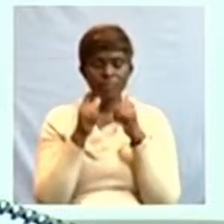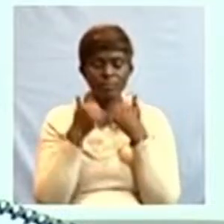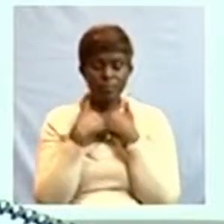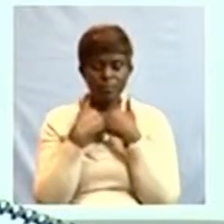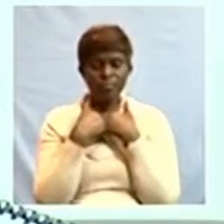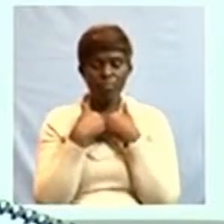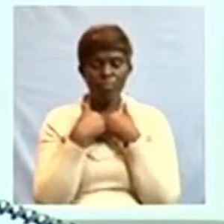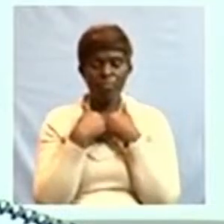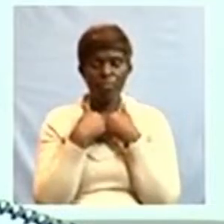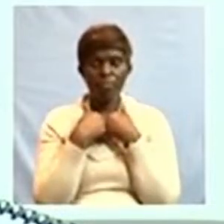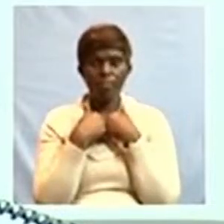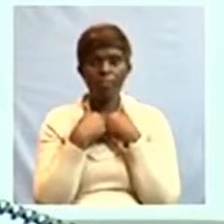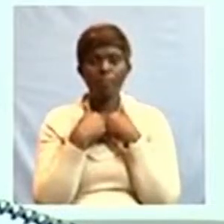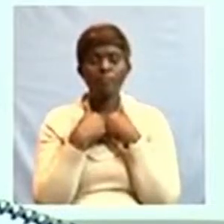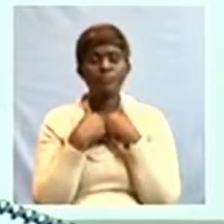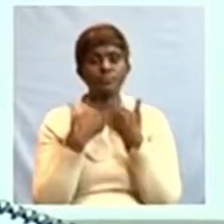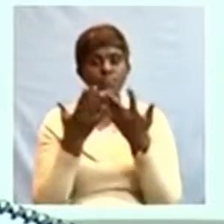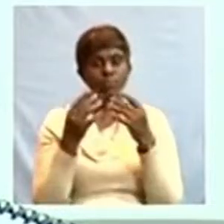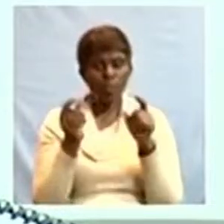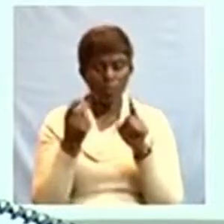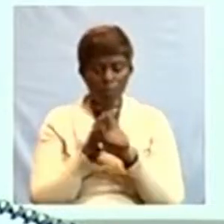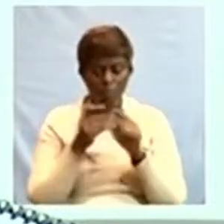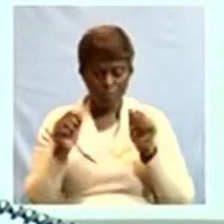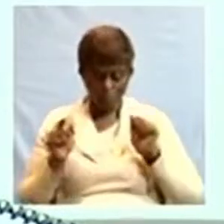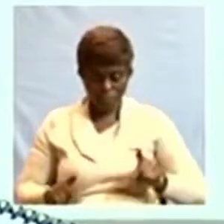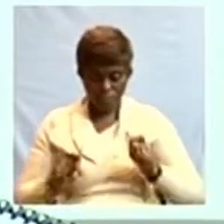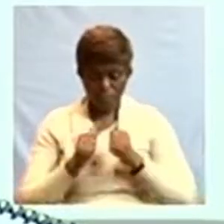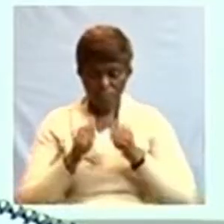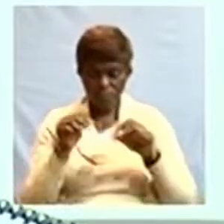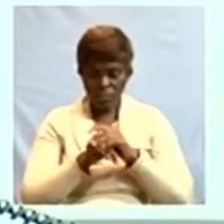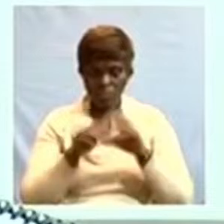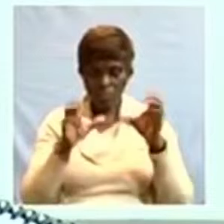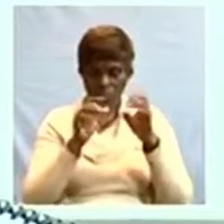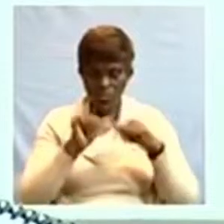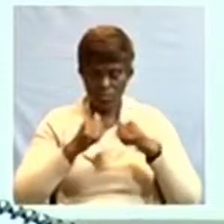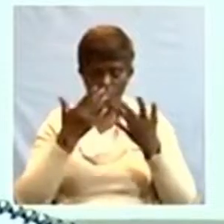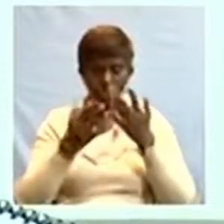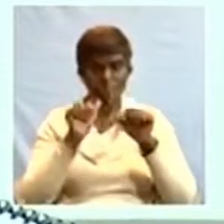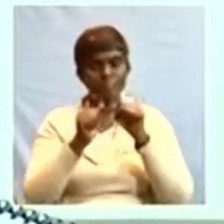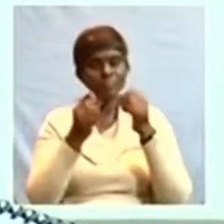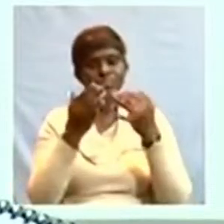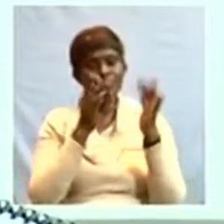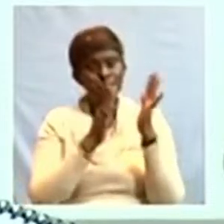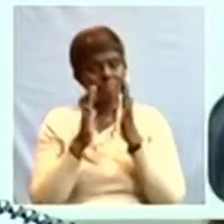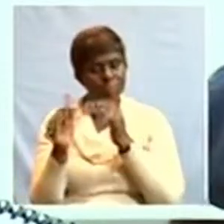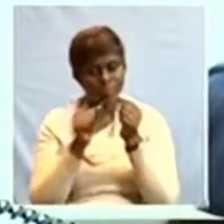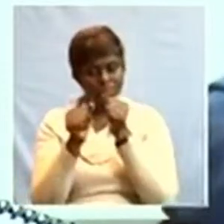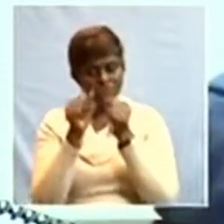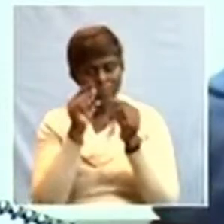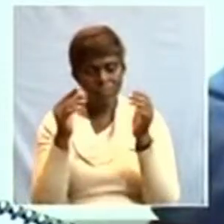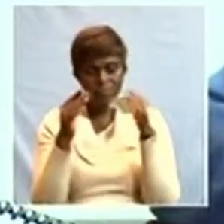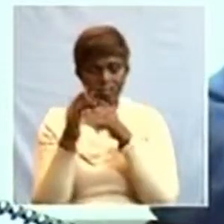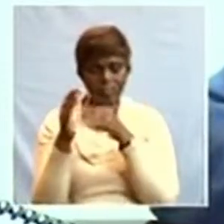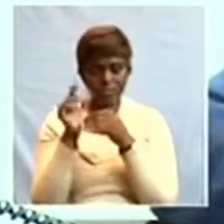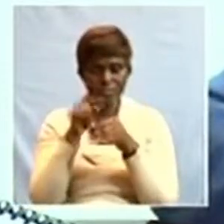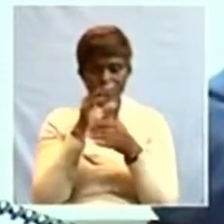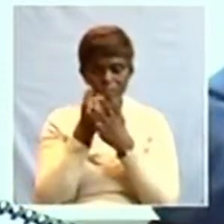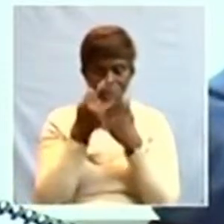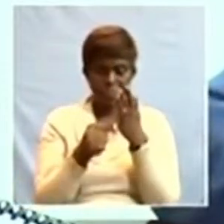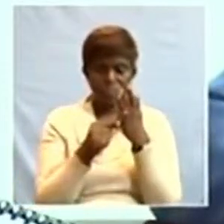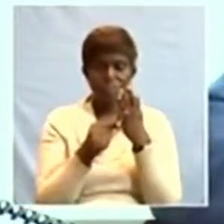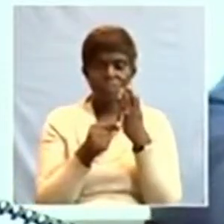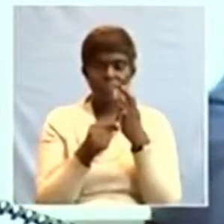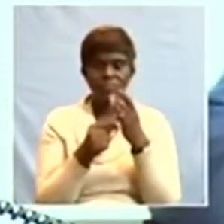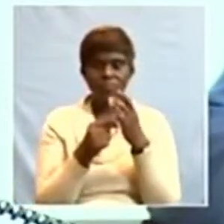do persons from within the community. So maybe we can devise a strategy against getting goats, around